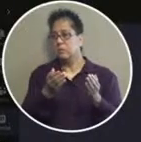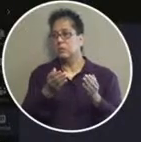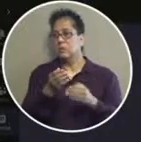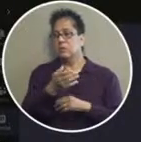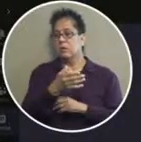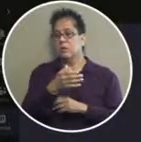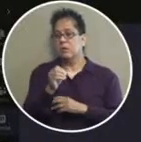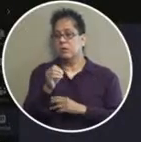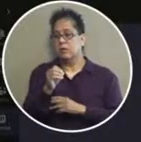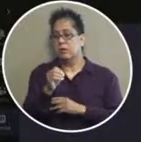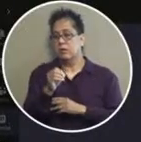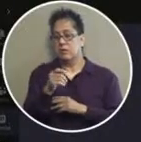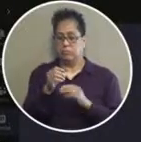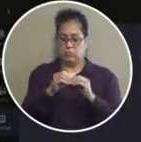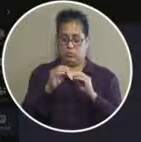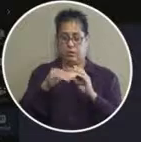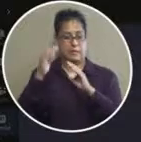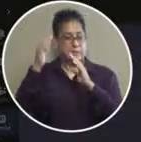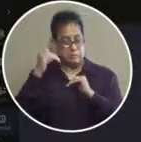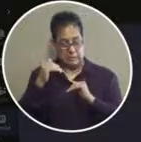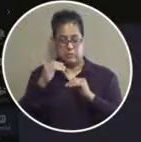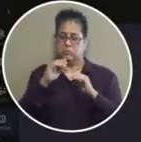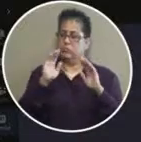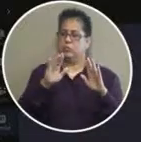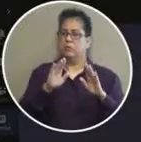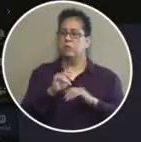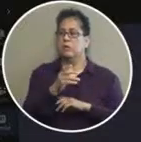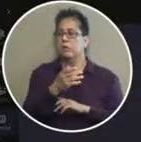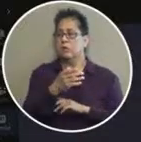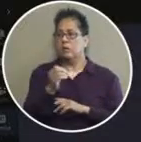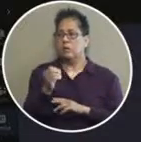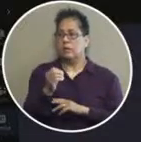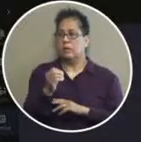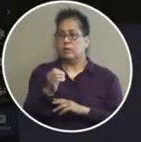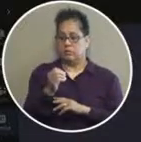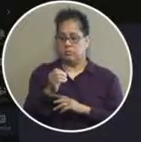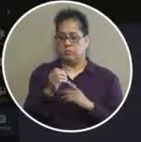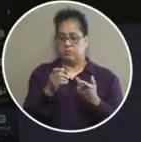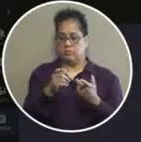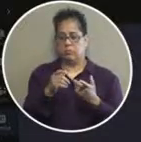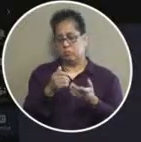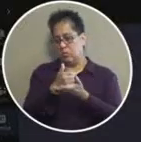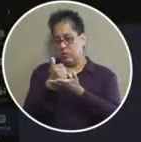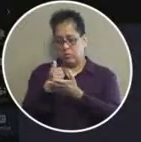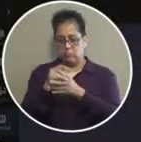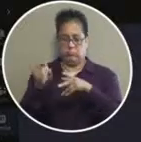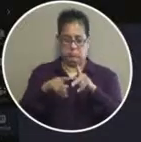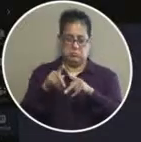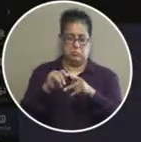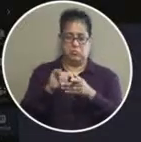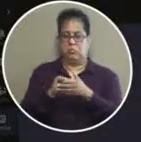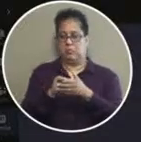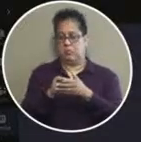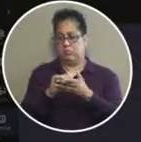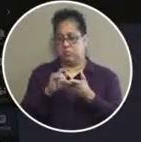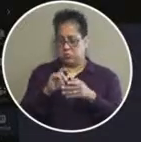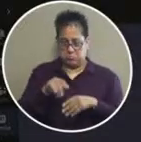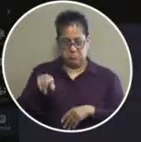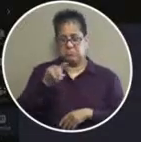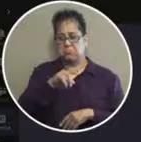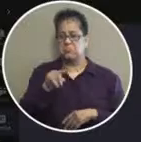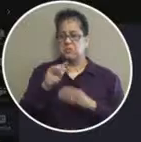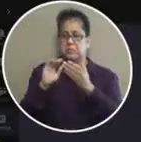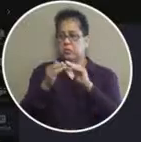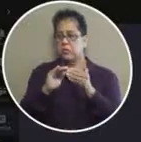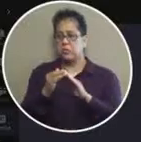than expected, but that's great. That way we can relay it to our constituents as well, or those who ask. My question to